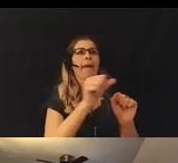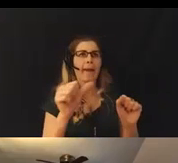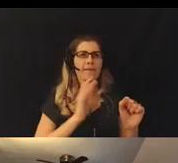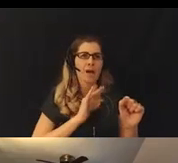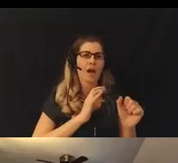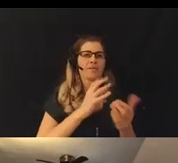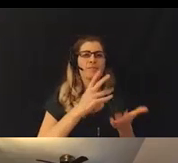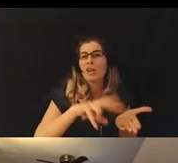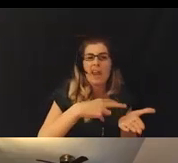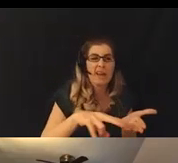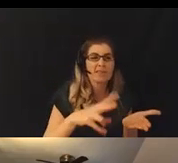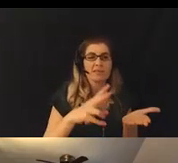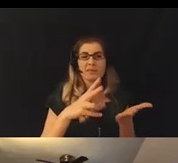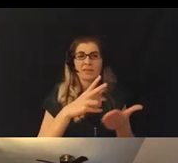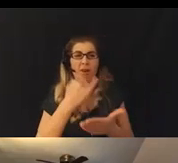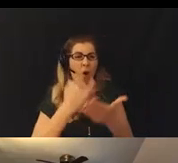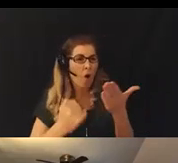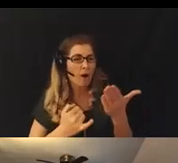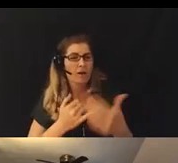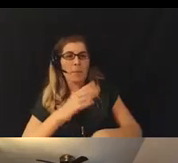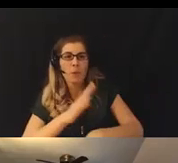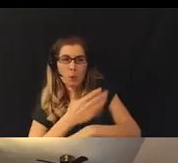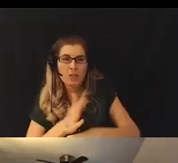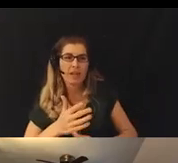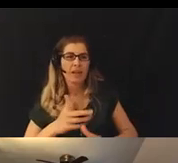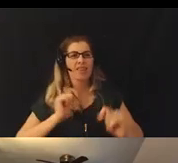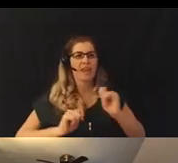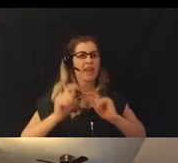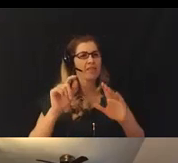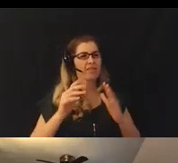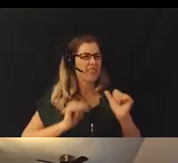dance, music, theater, film, et cetera.